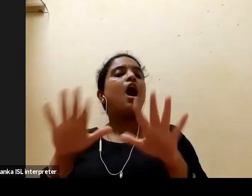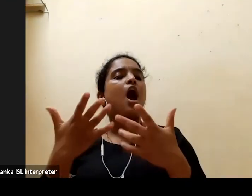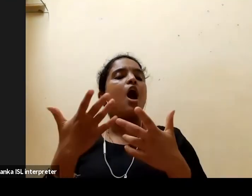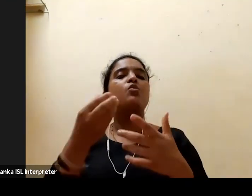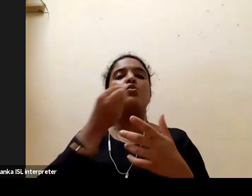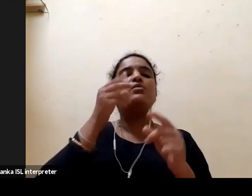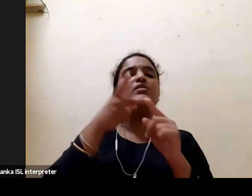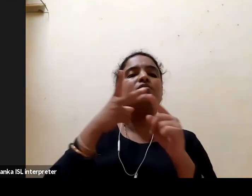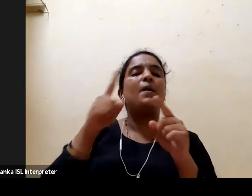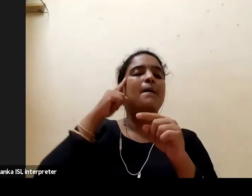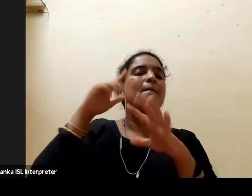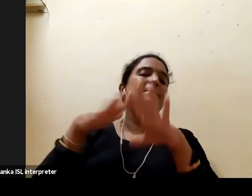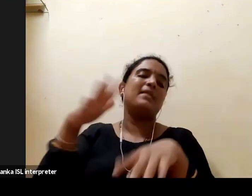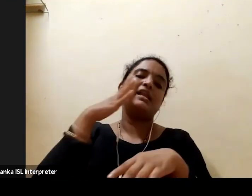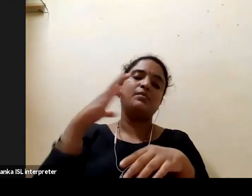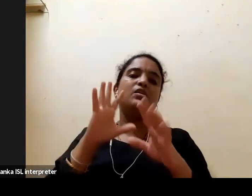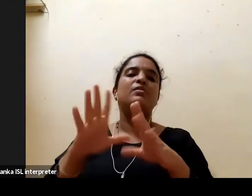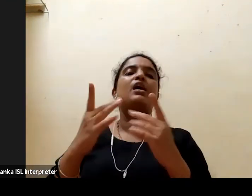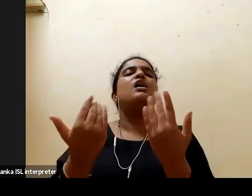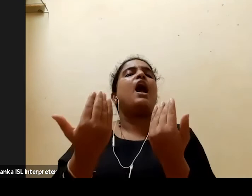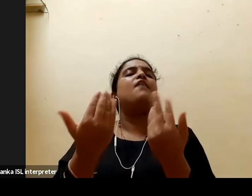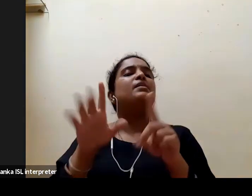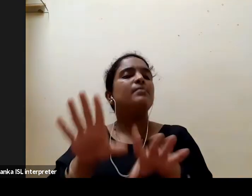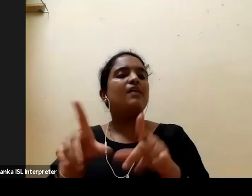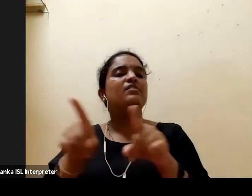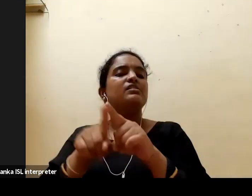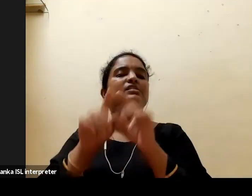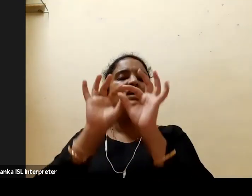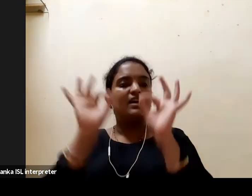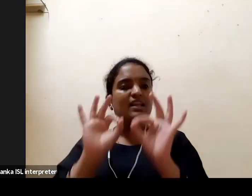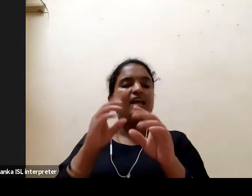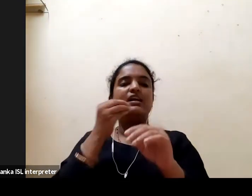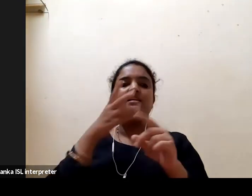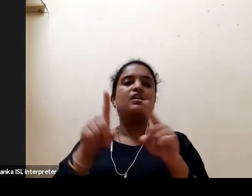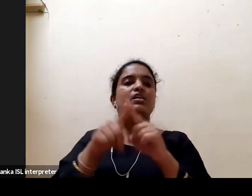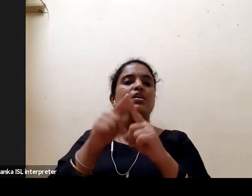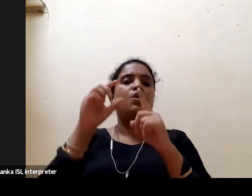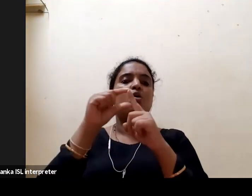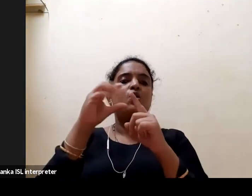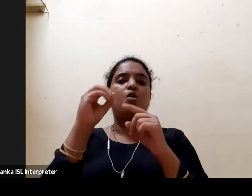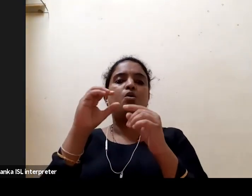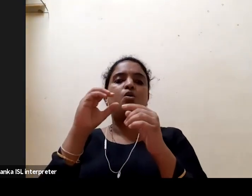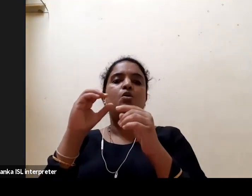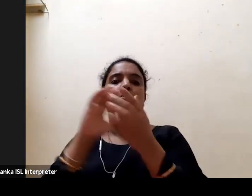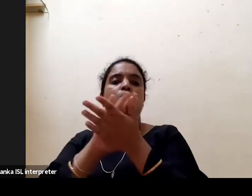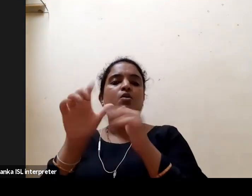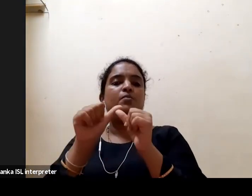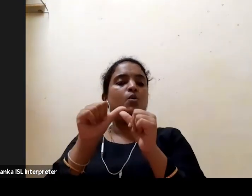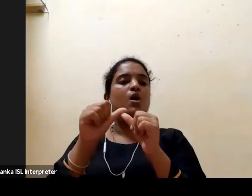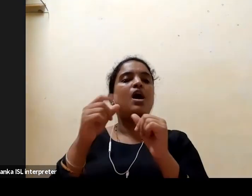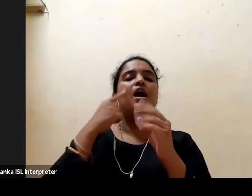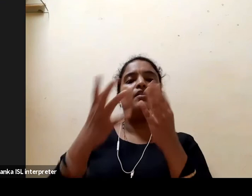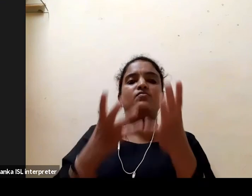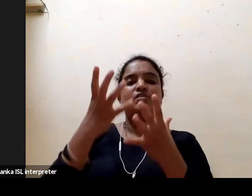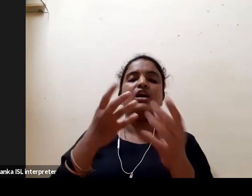where certain things are available. And does a poha taste good with coriander? Hell yes, it does. So